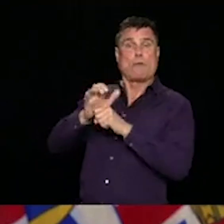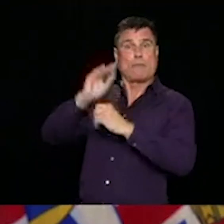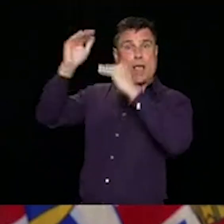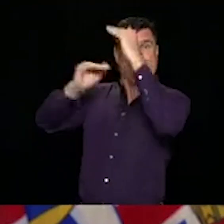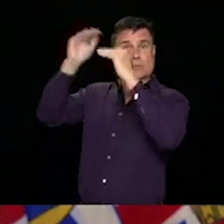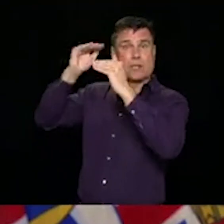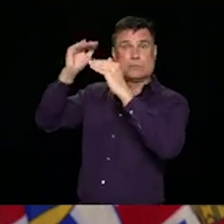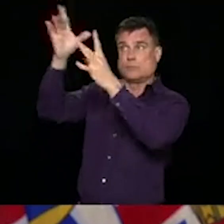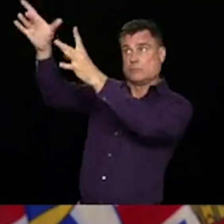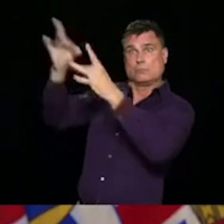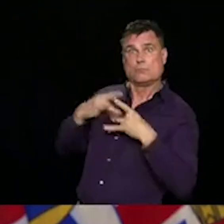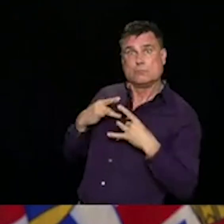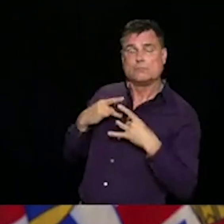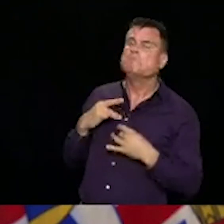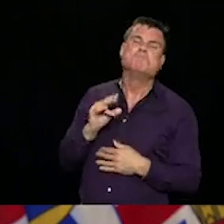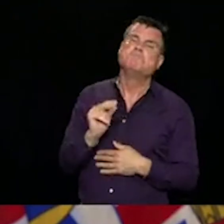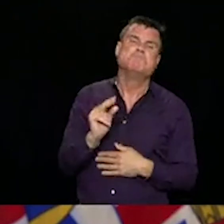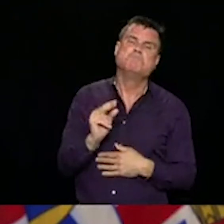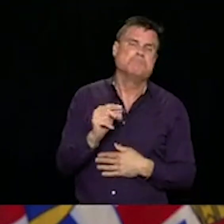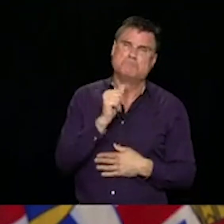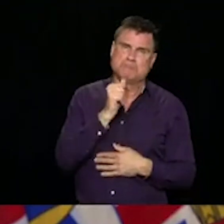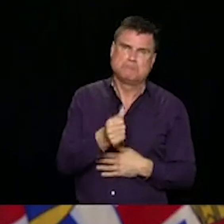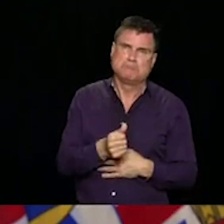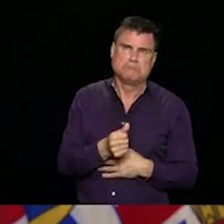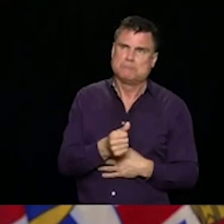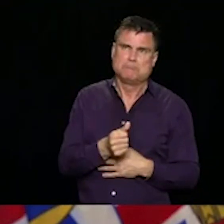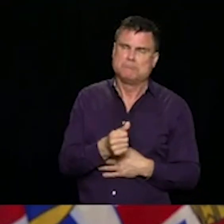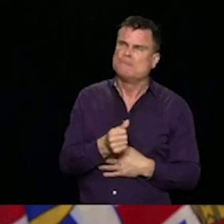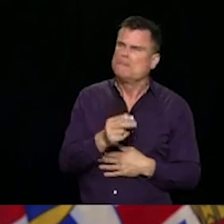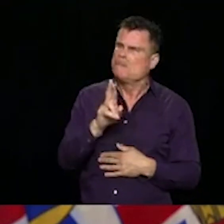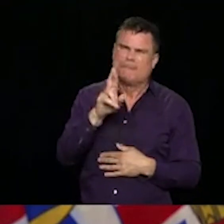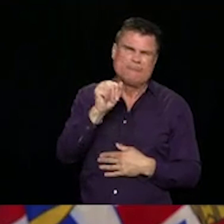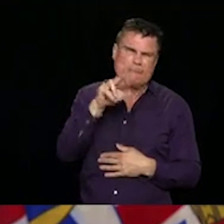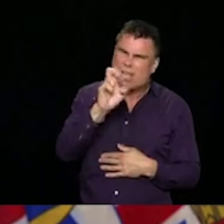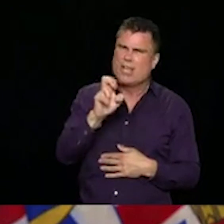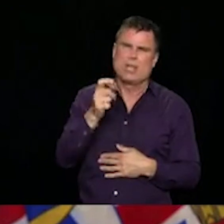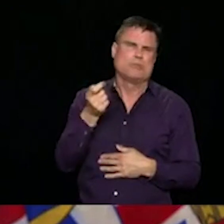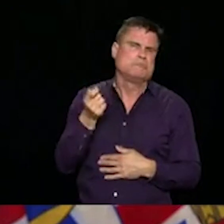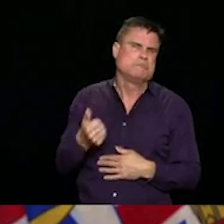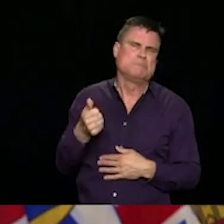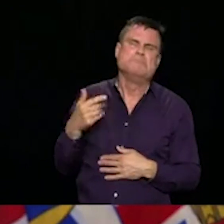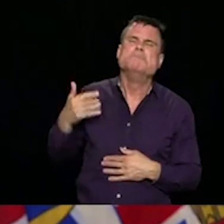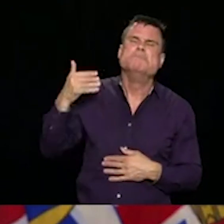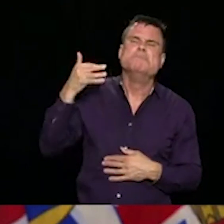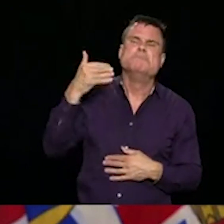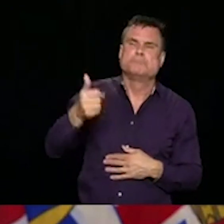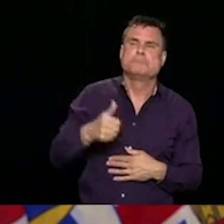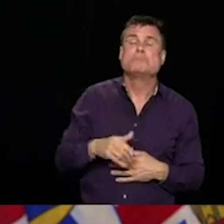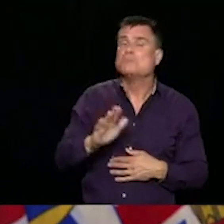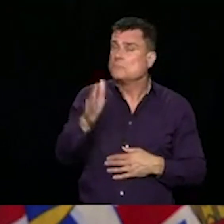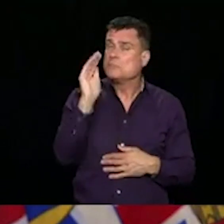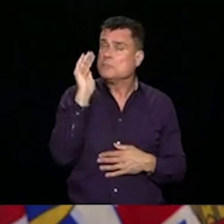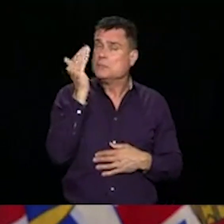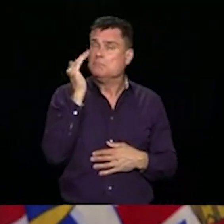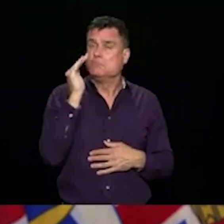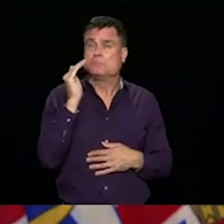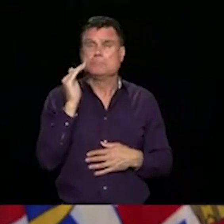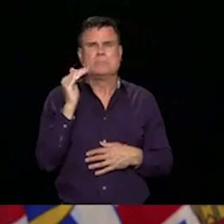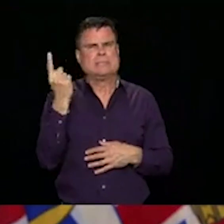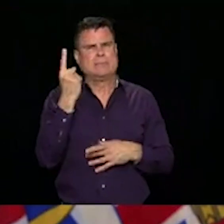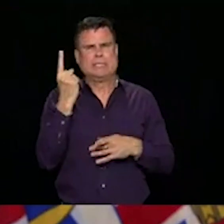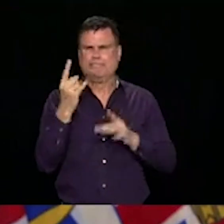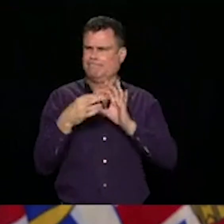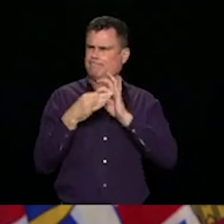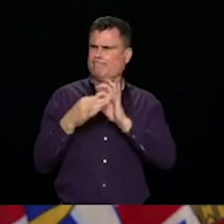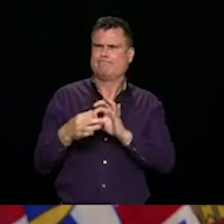So we know that COVID binds to the angiotensin converting enzyme receptors that are in the back of one's nose